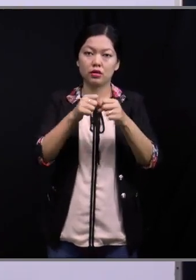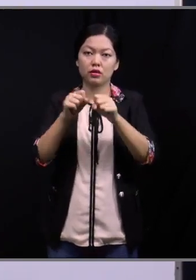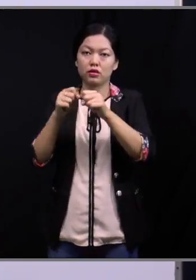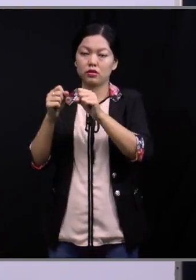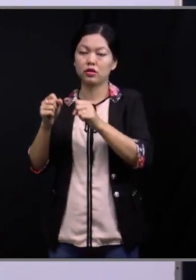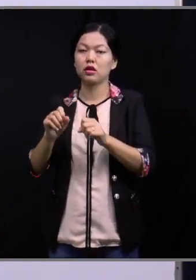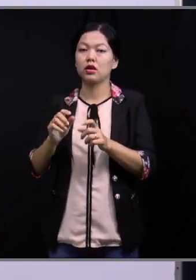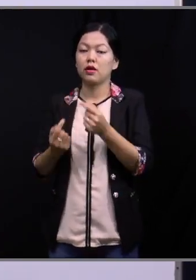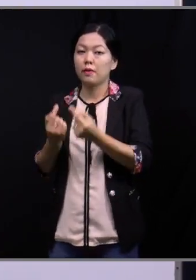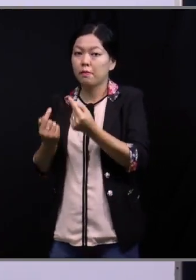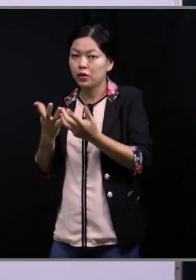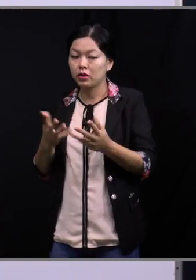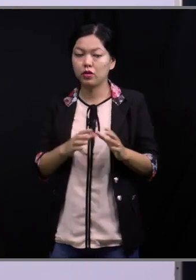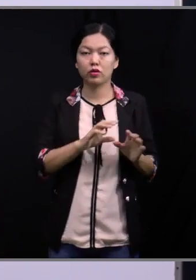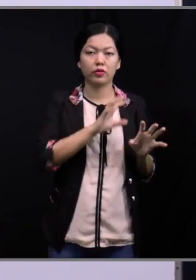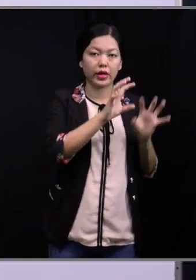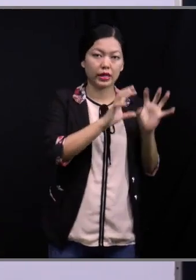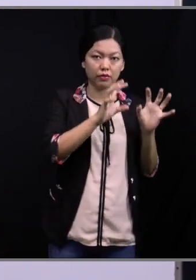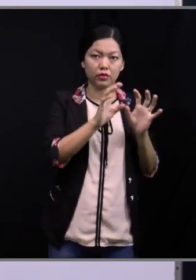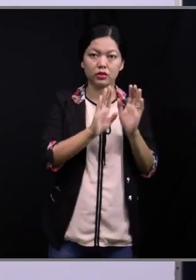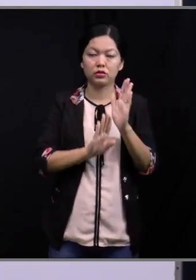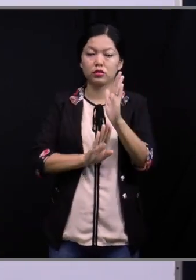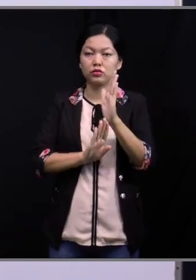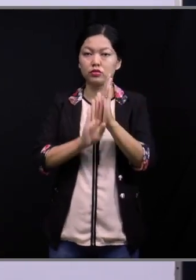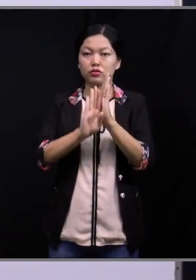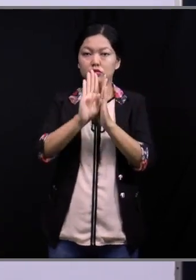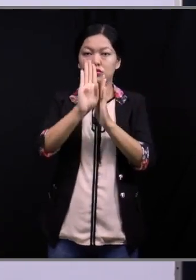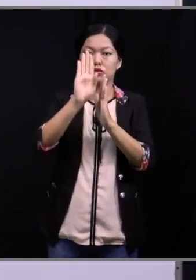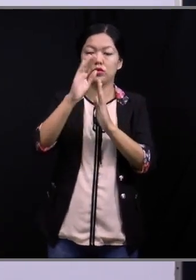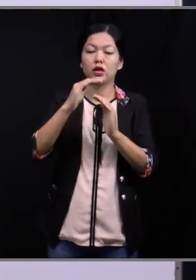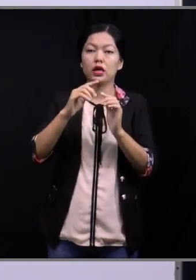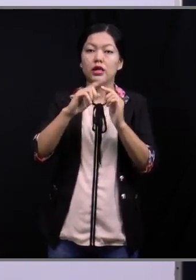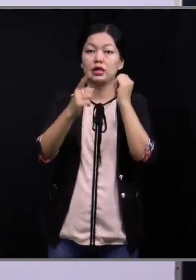is done using these seven obligate categories. And